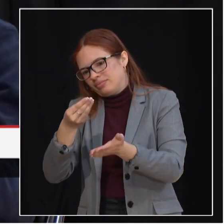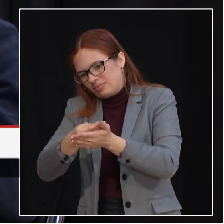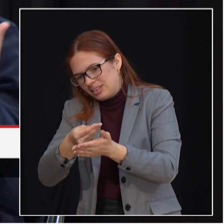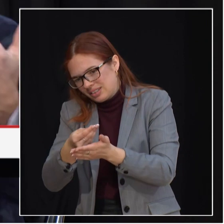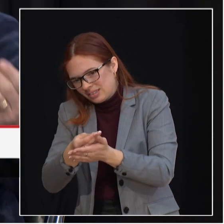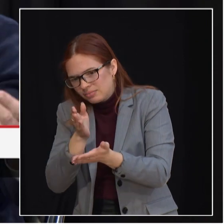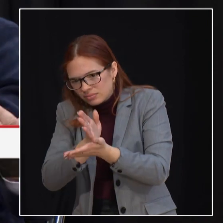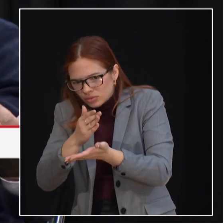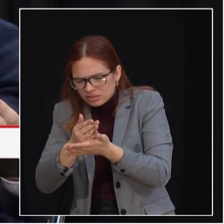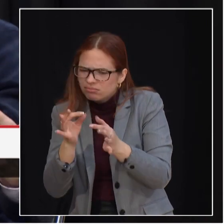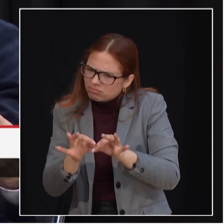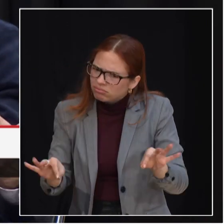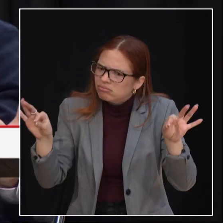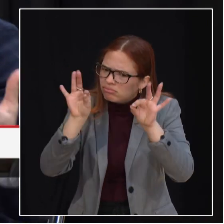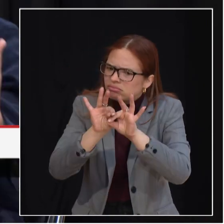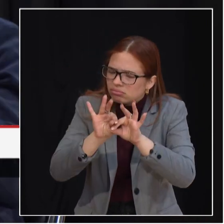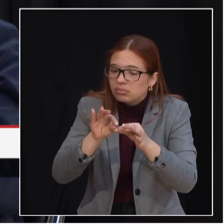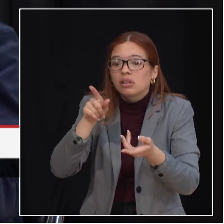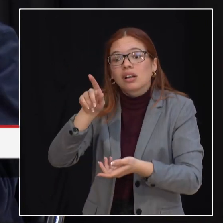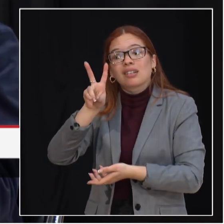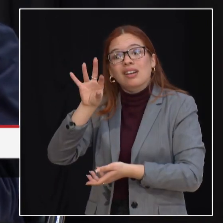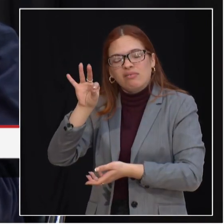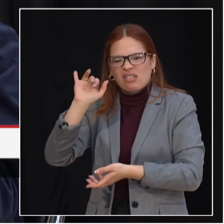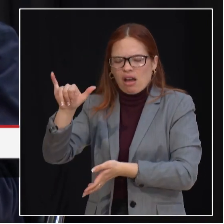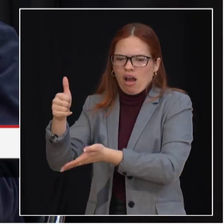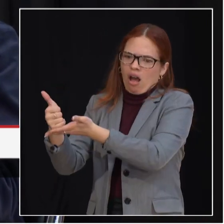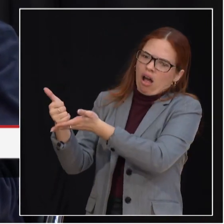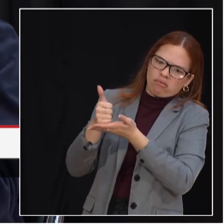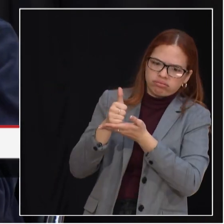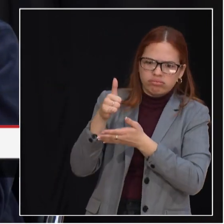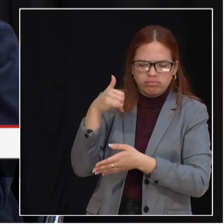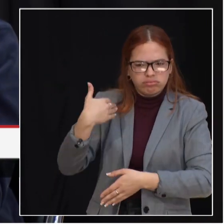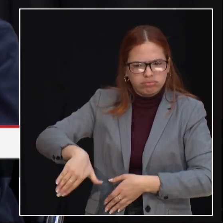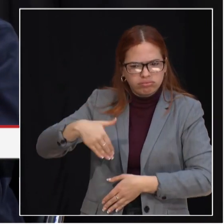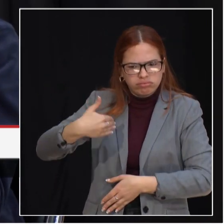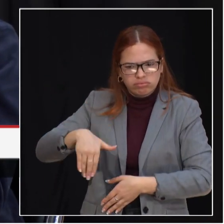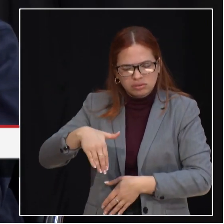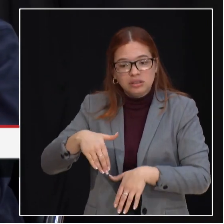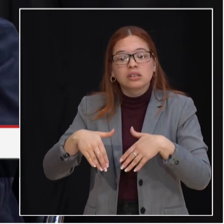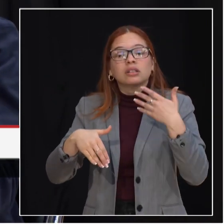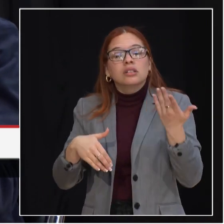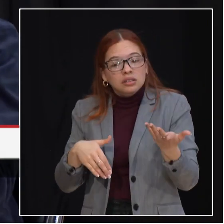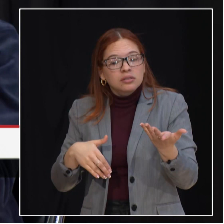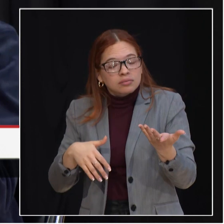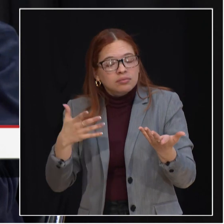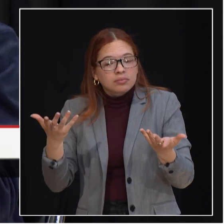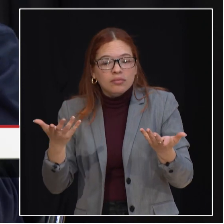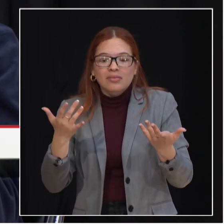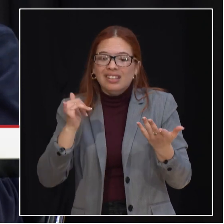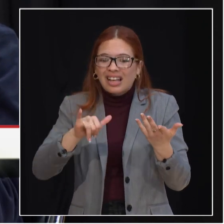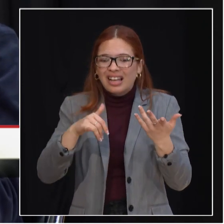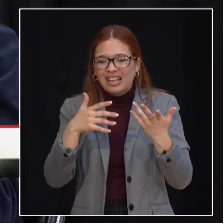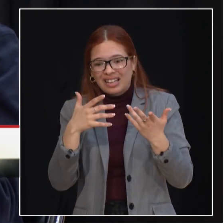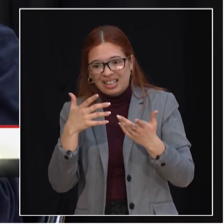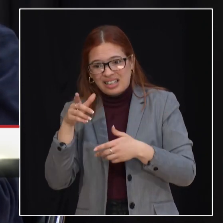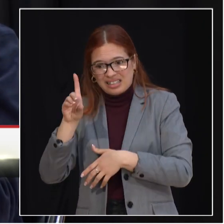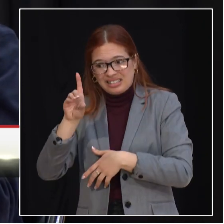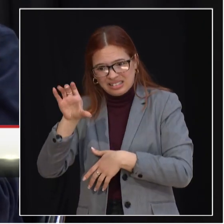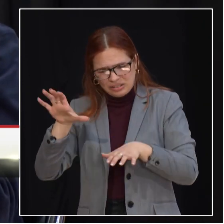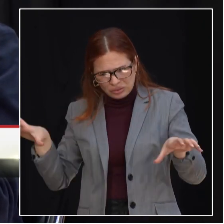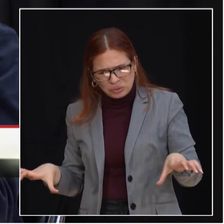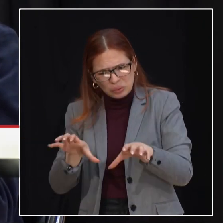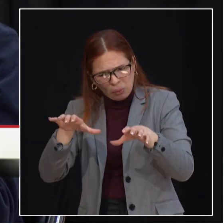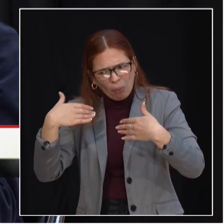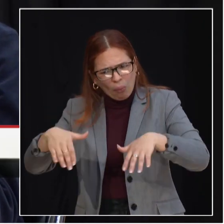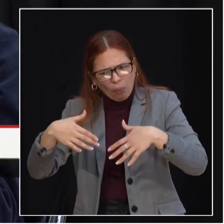Fund was fantastic. Other cities do things, so learning that DC has this was just fantastic. We wanted our headquarters to be in